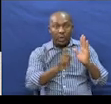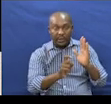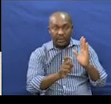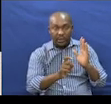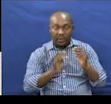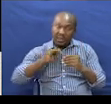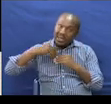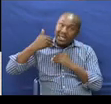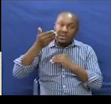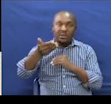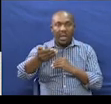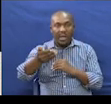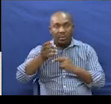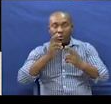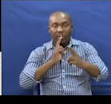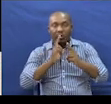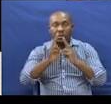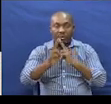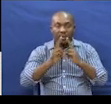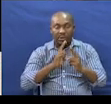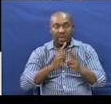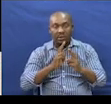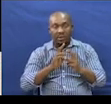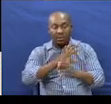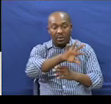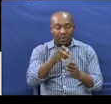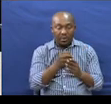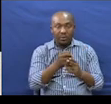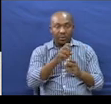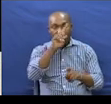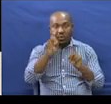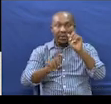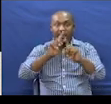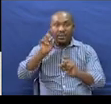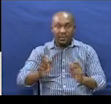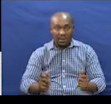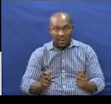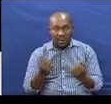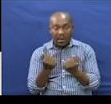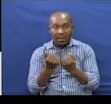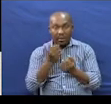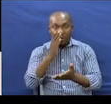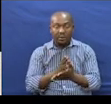are going to discuss those questions and make sure that